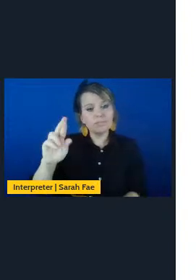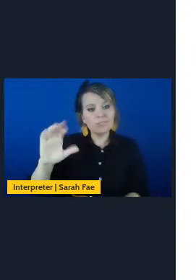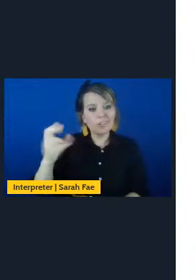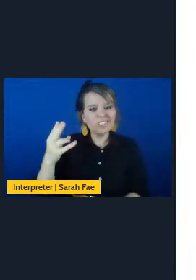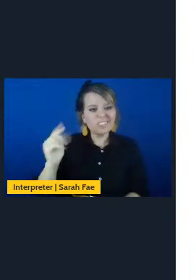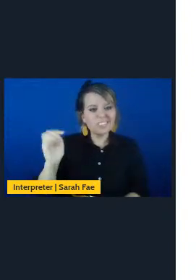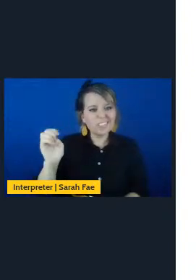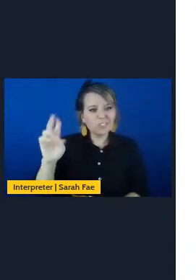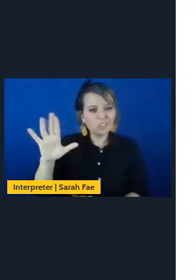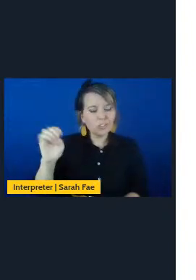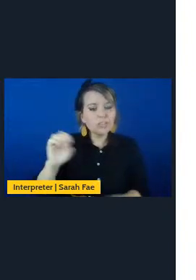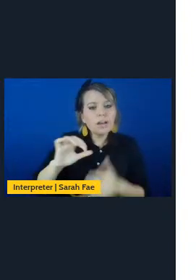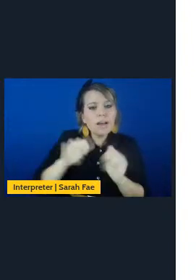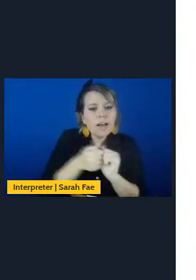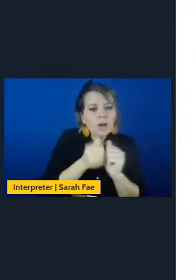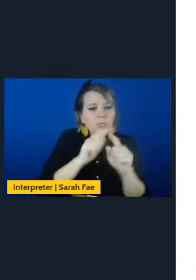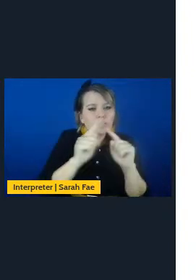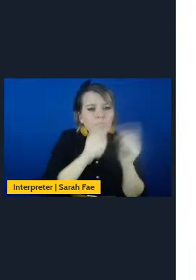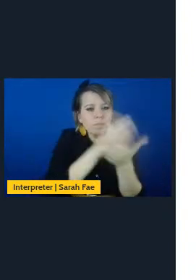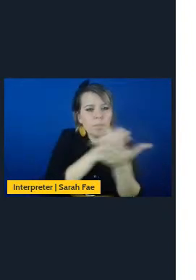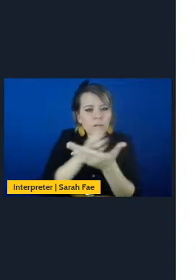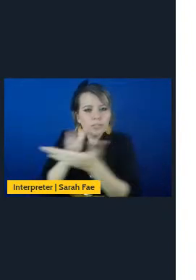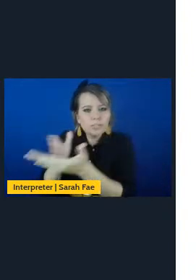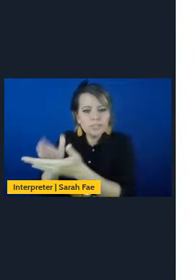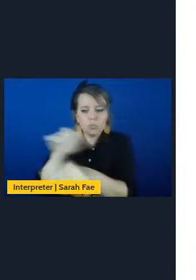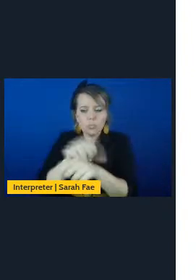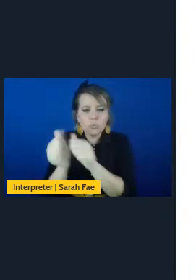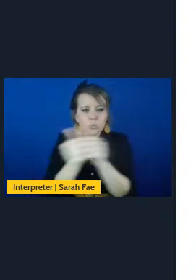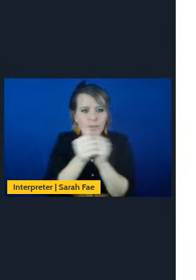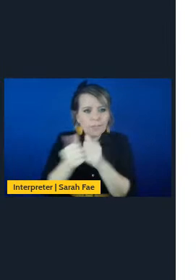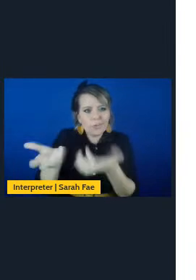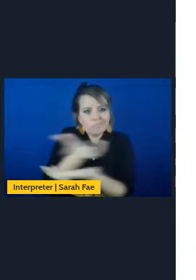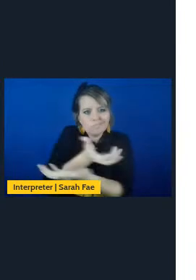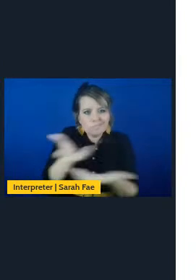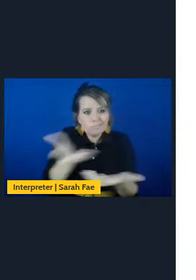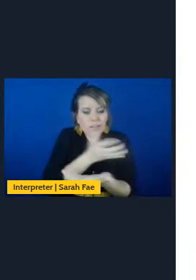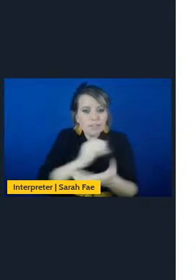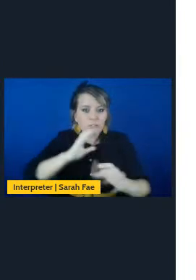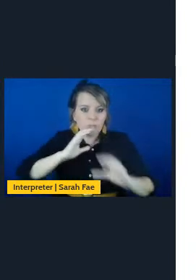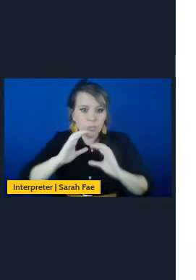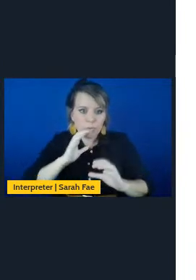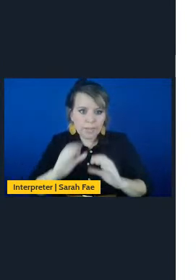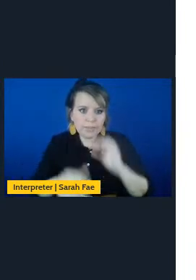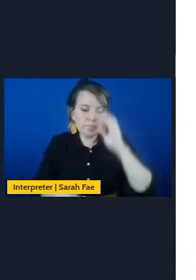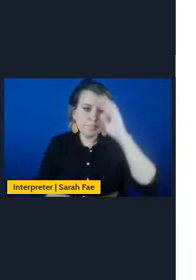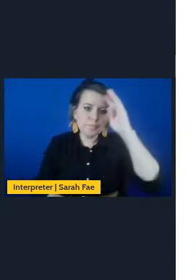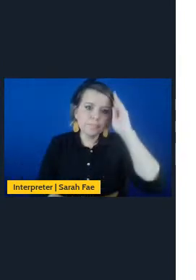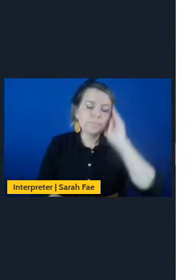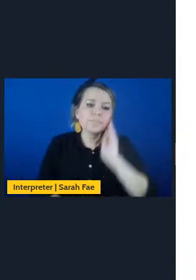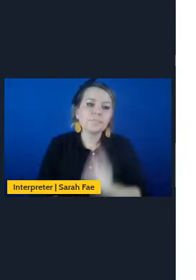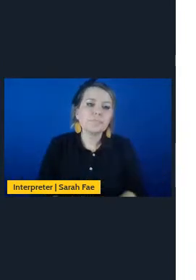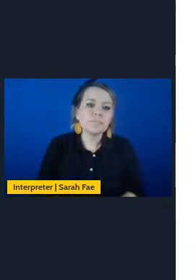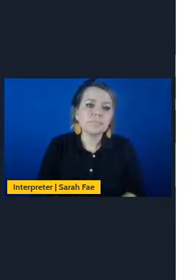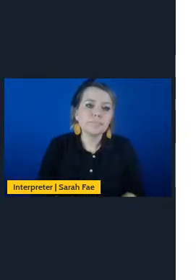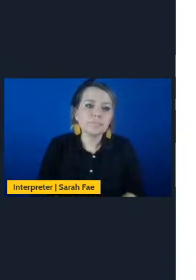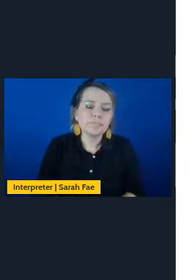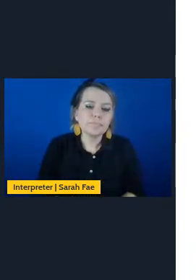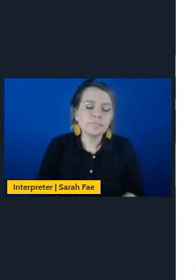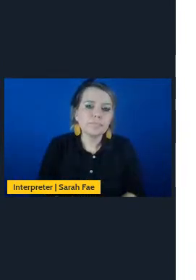together, interact, and communicate. And thanks to Luca Mizzalira, also pointed out